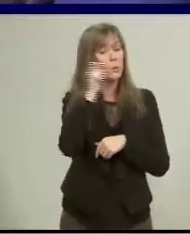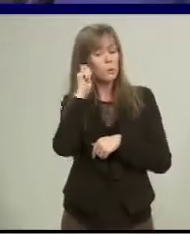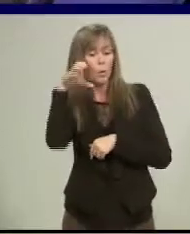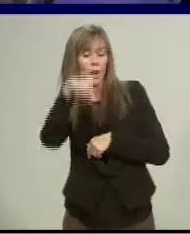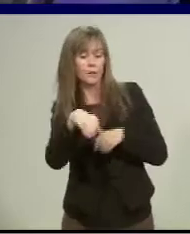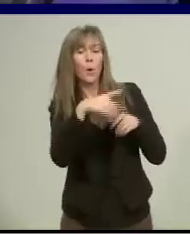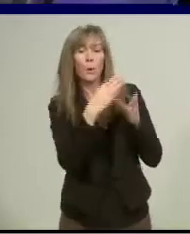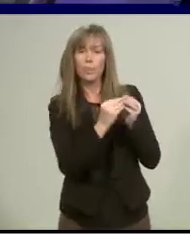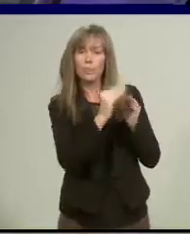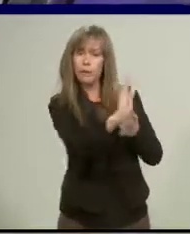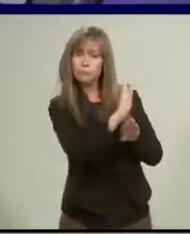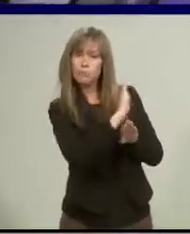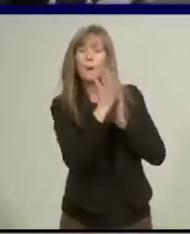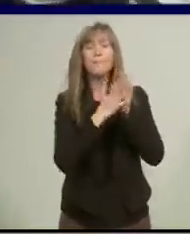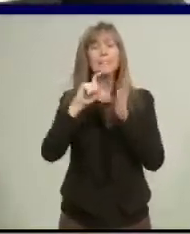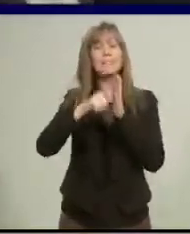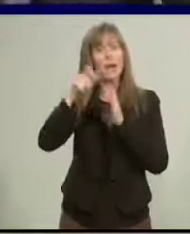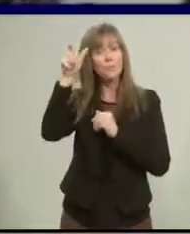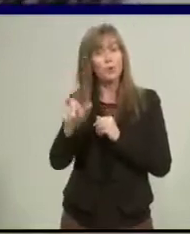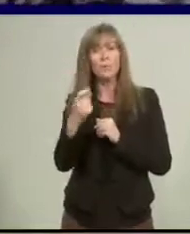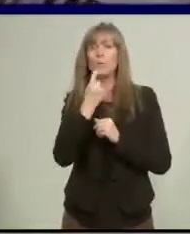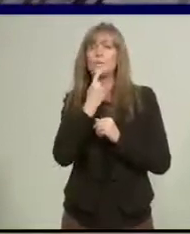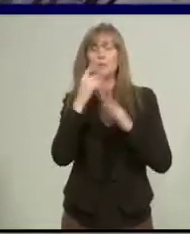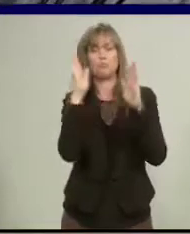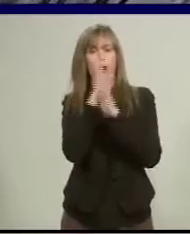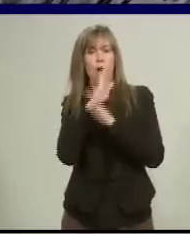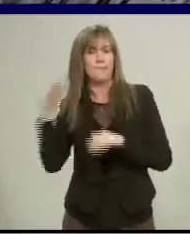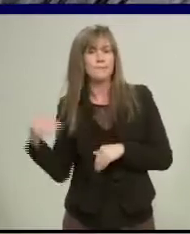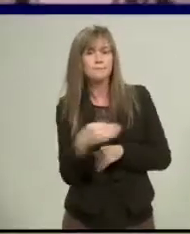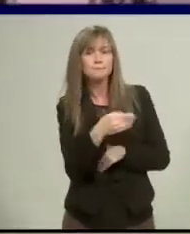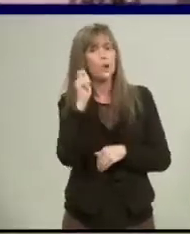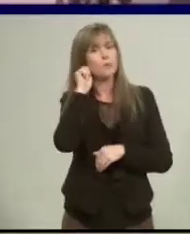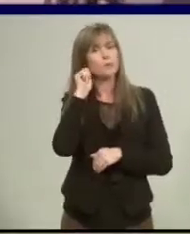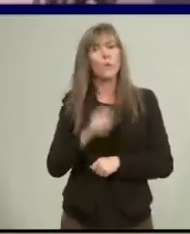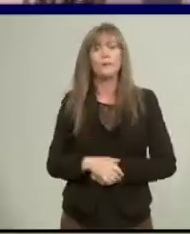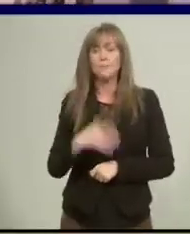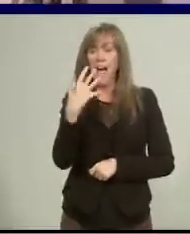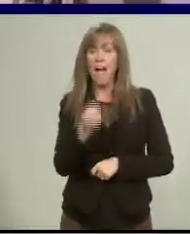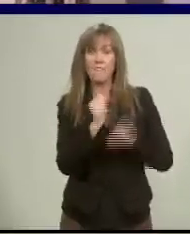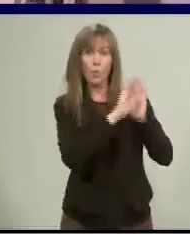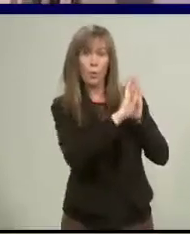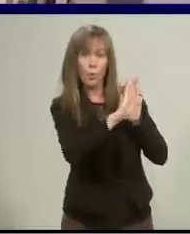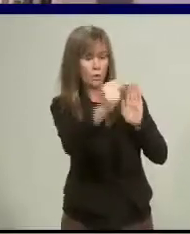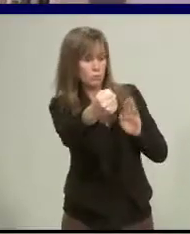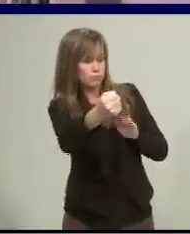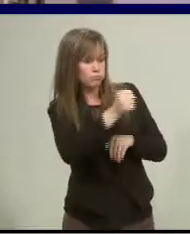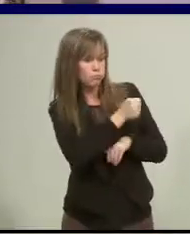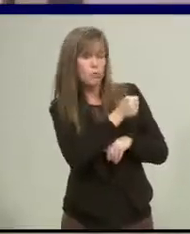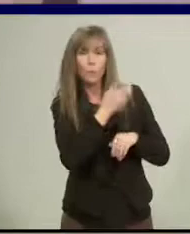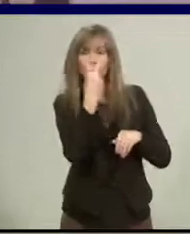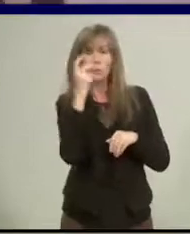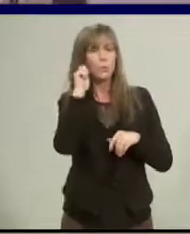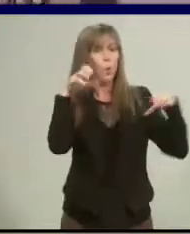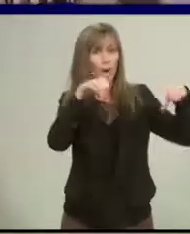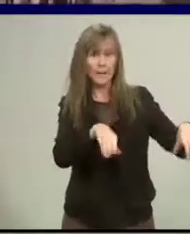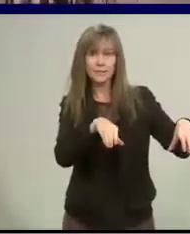easier for disabled passengers to do their business with privacy. There's a movable wall in between 2 lavatories, which then opens